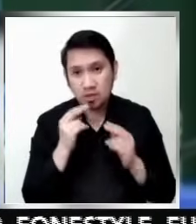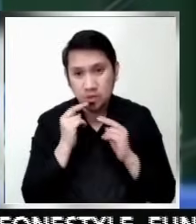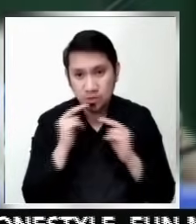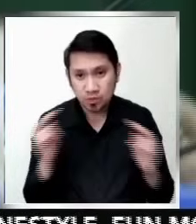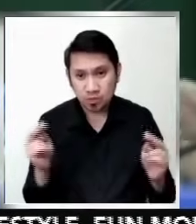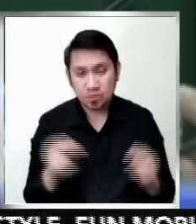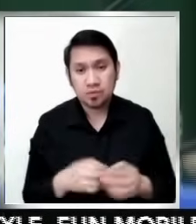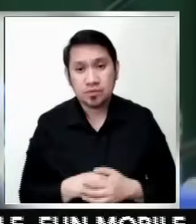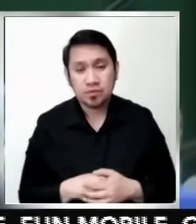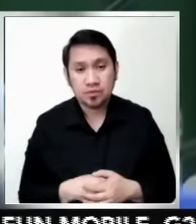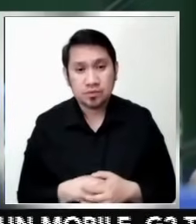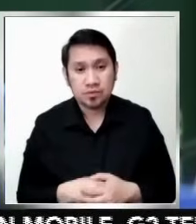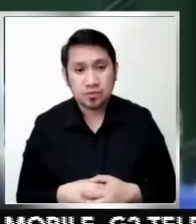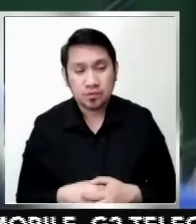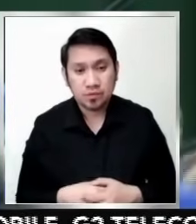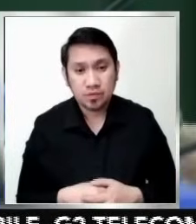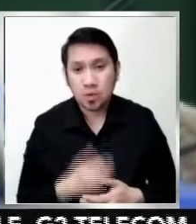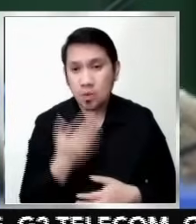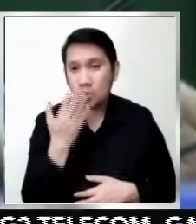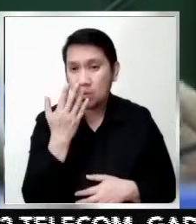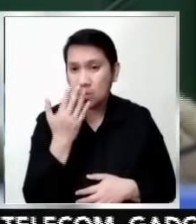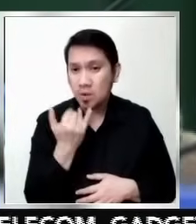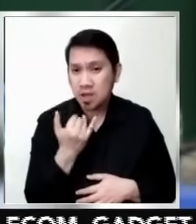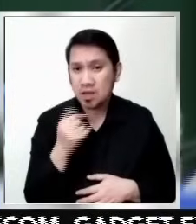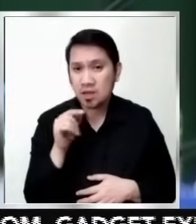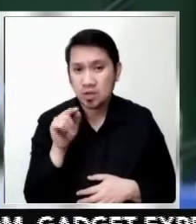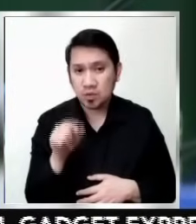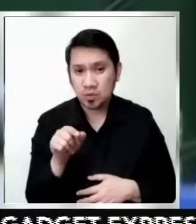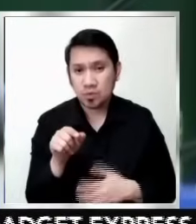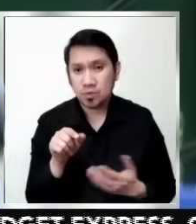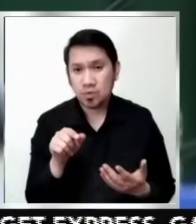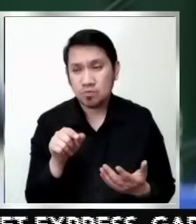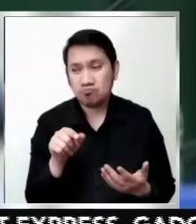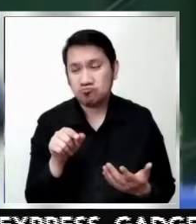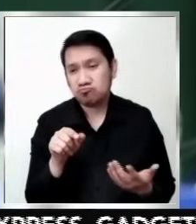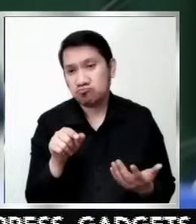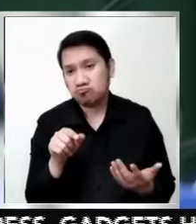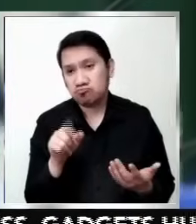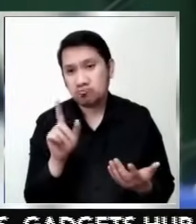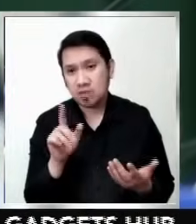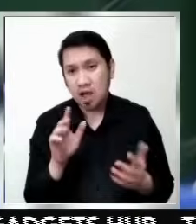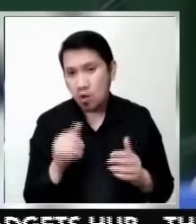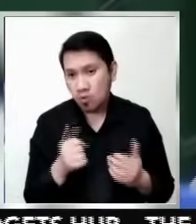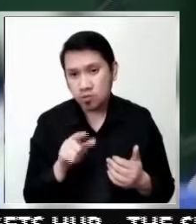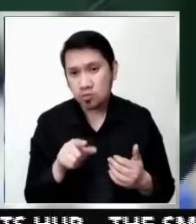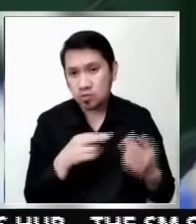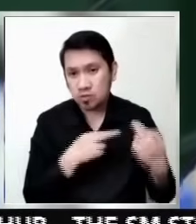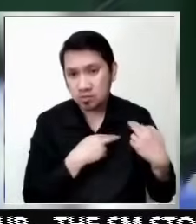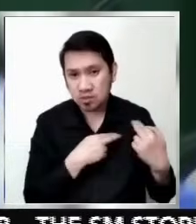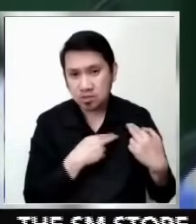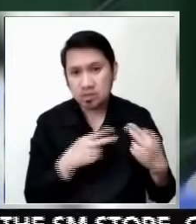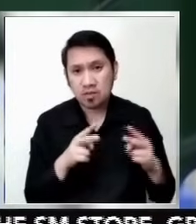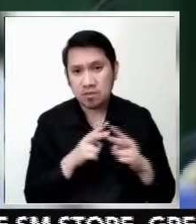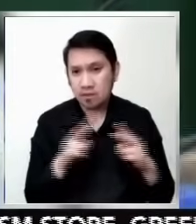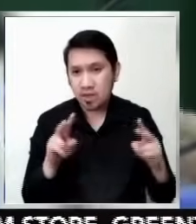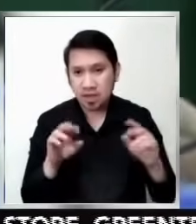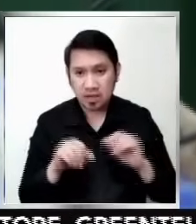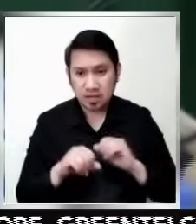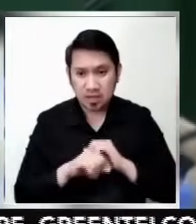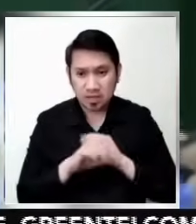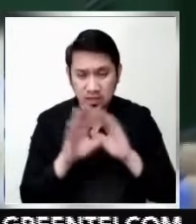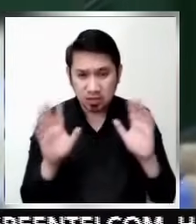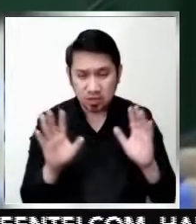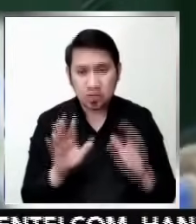information Why should you not be held liable when it is very clear that you